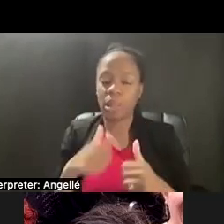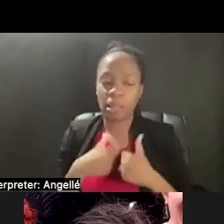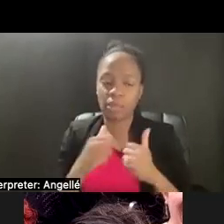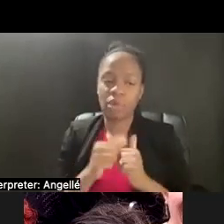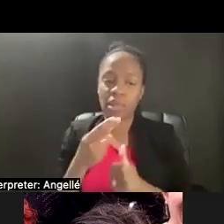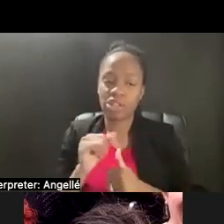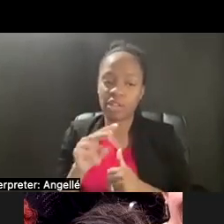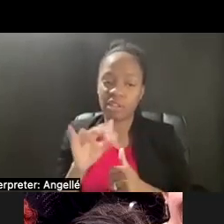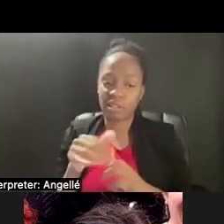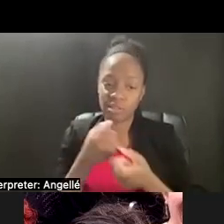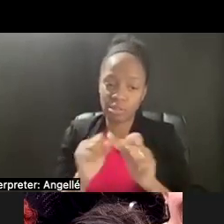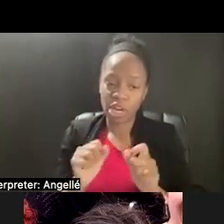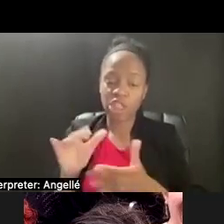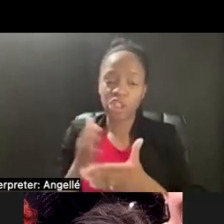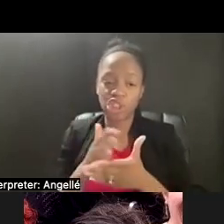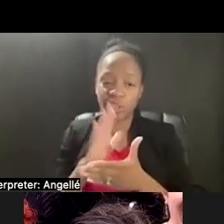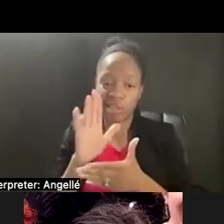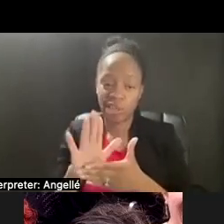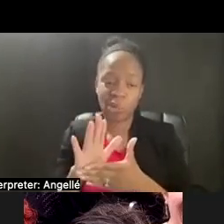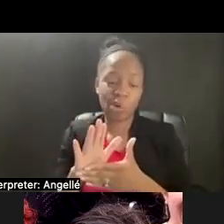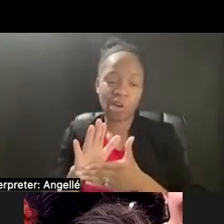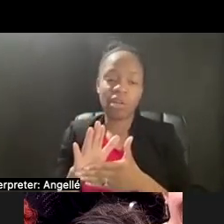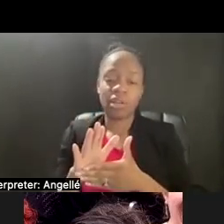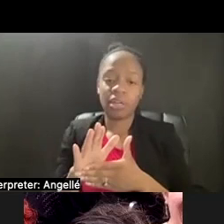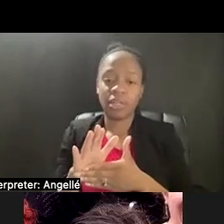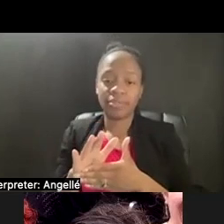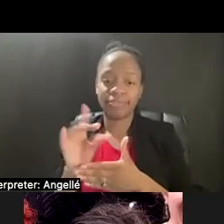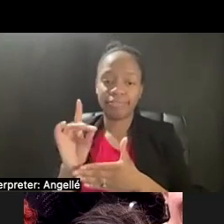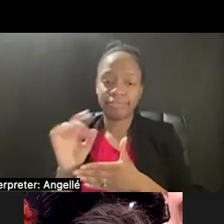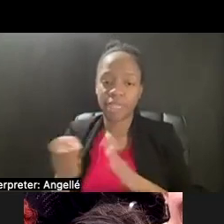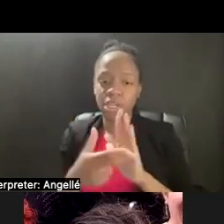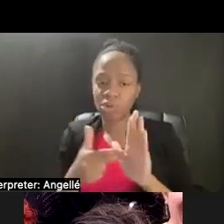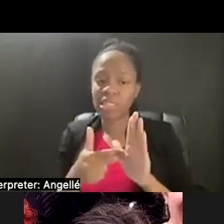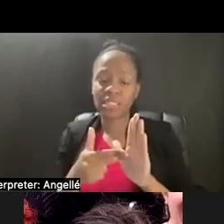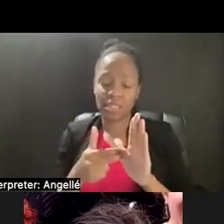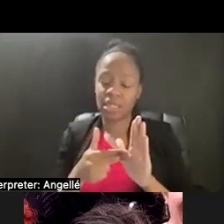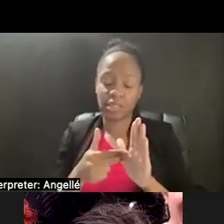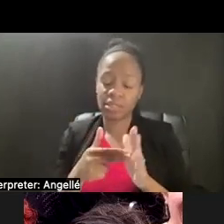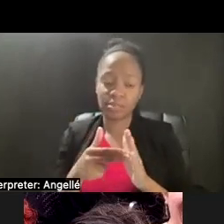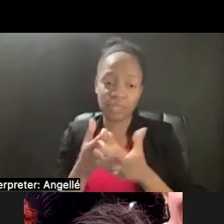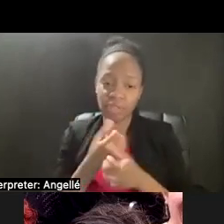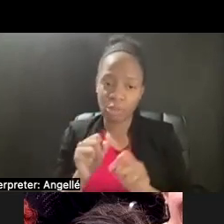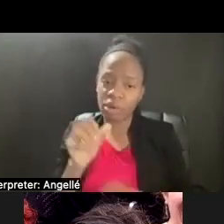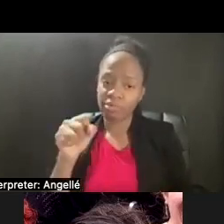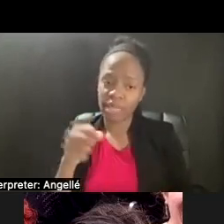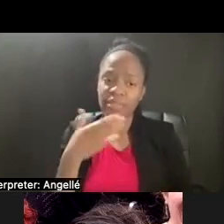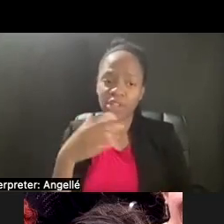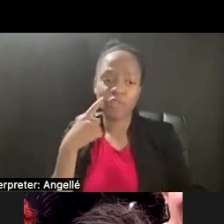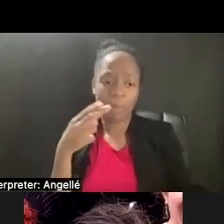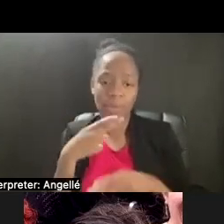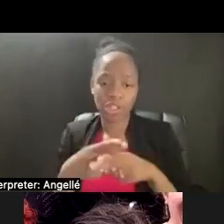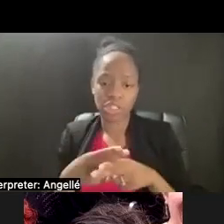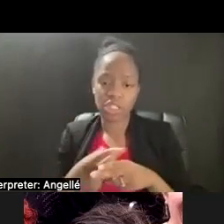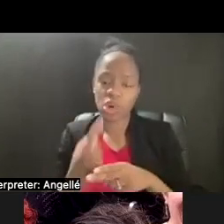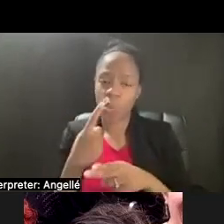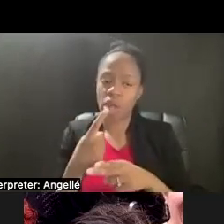your status is liberating. It absolutely is. So, and thank you for mentioning that. Um, and another word I like to attach to